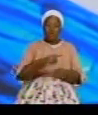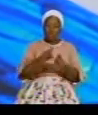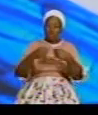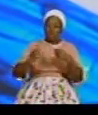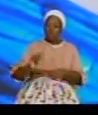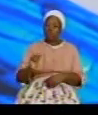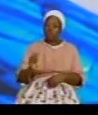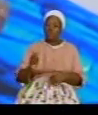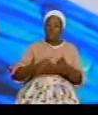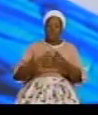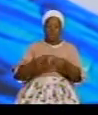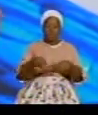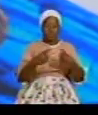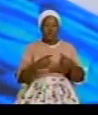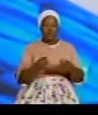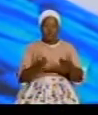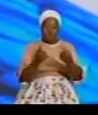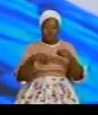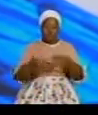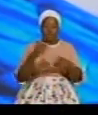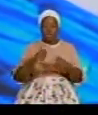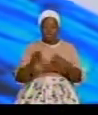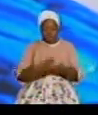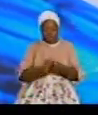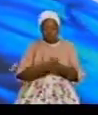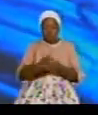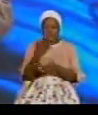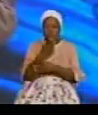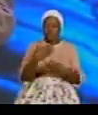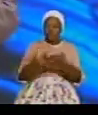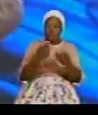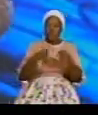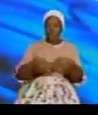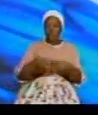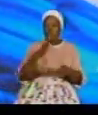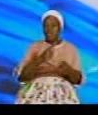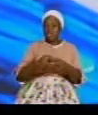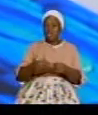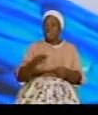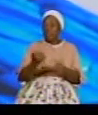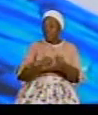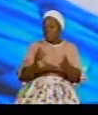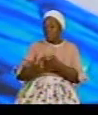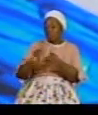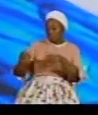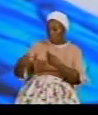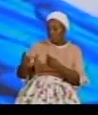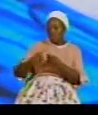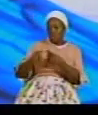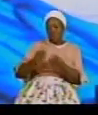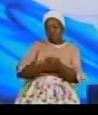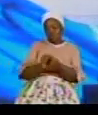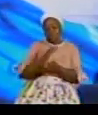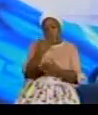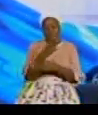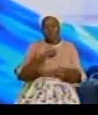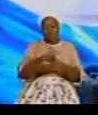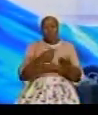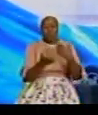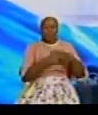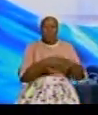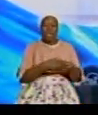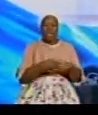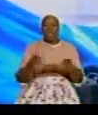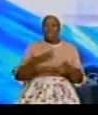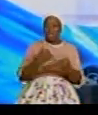wash your hands. In fact, everywhere, anywhere you go, you wash wash your hands when you come back. Now